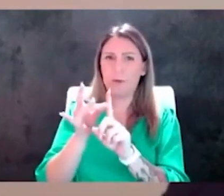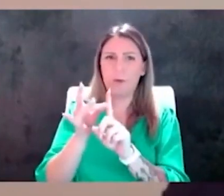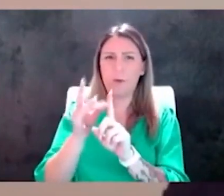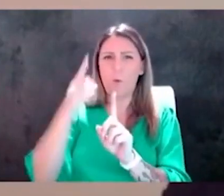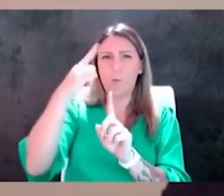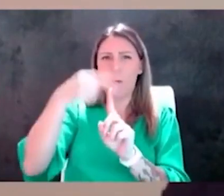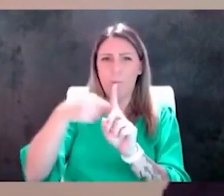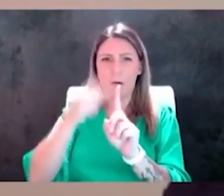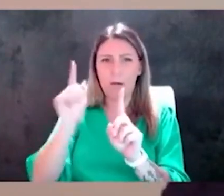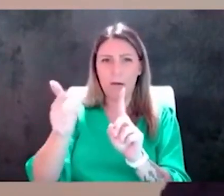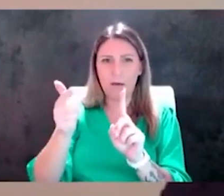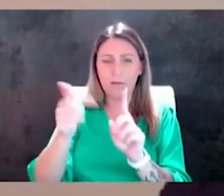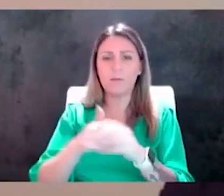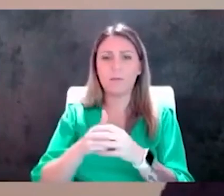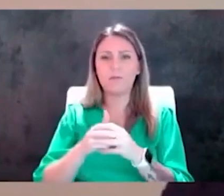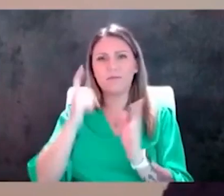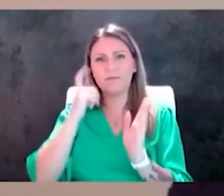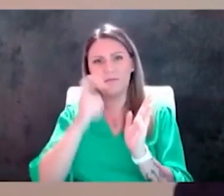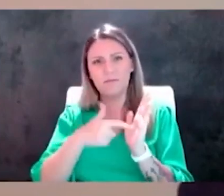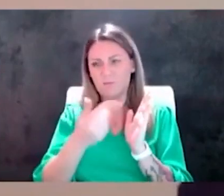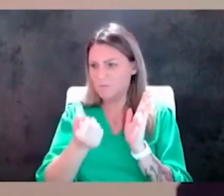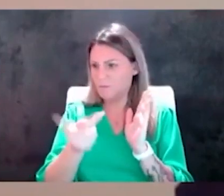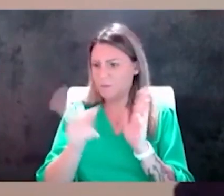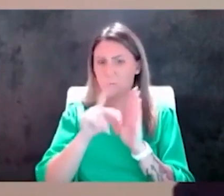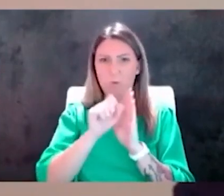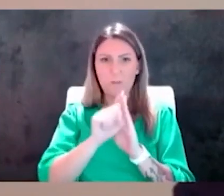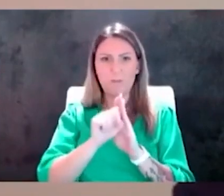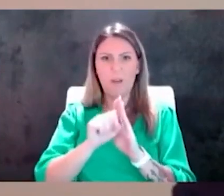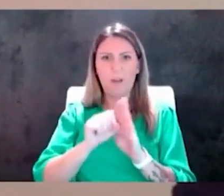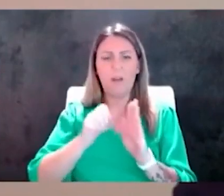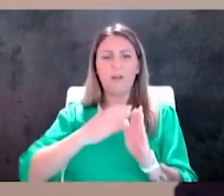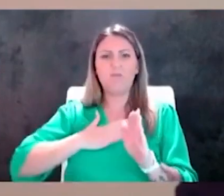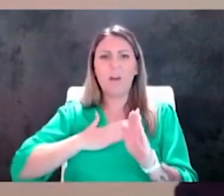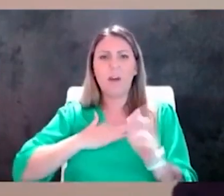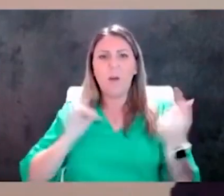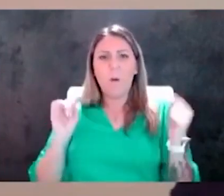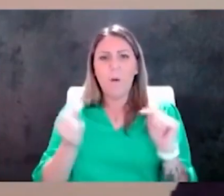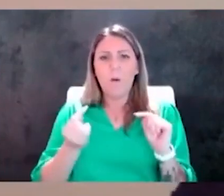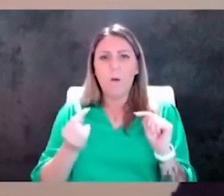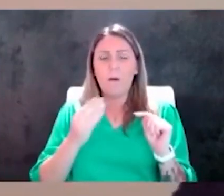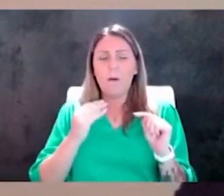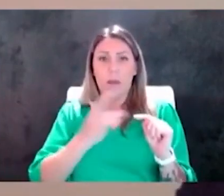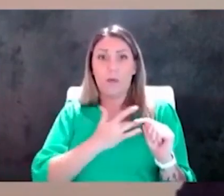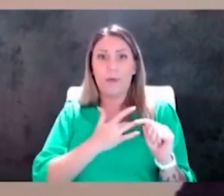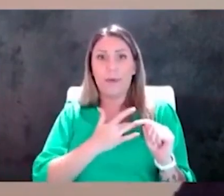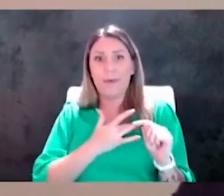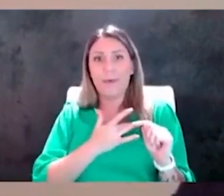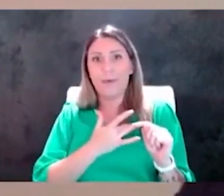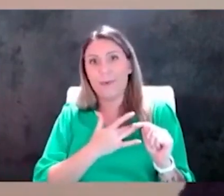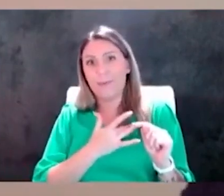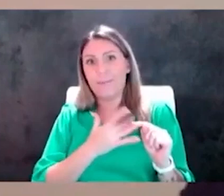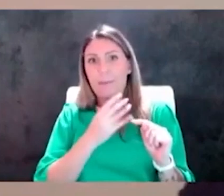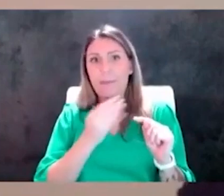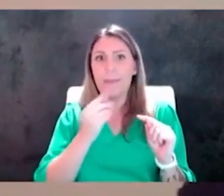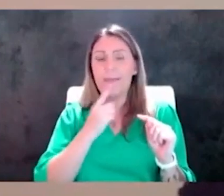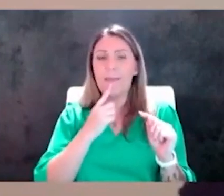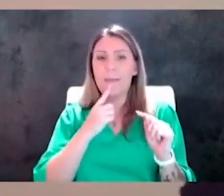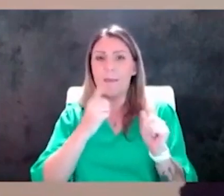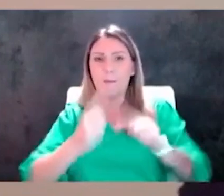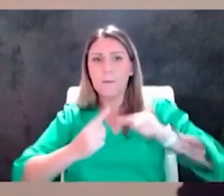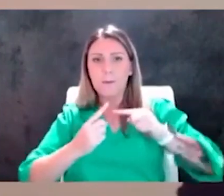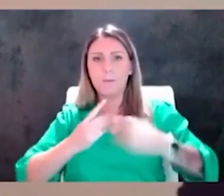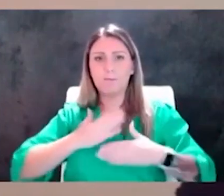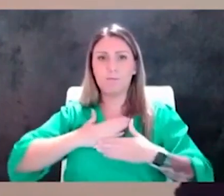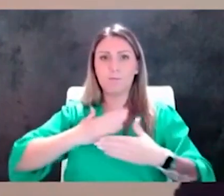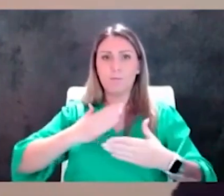I noticed that a couple of my symptoms, the chest pain and my racing heart and my trouble with some breathing,